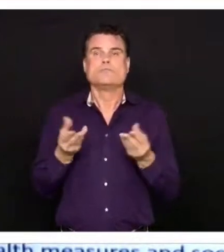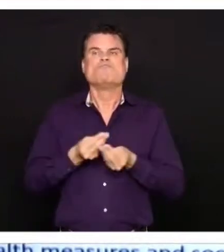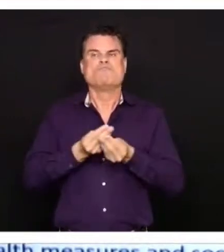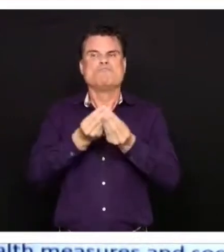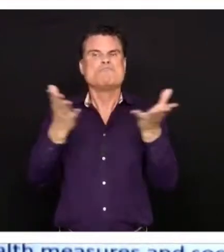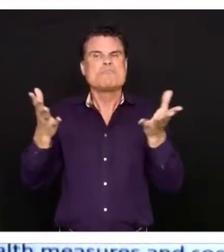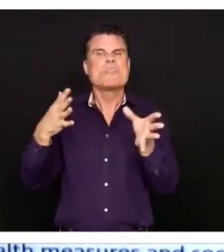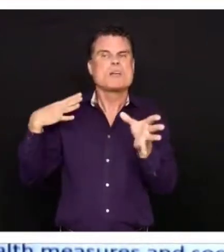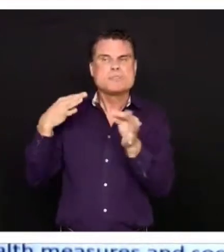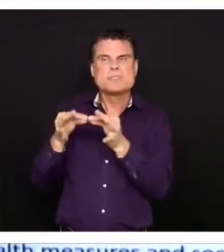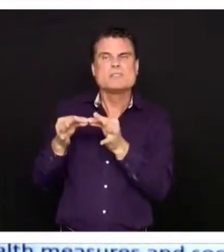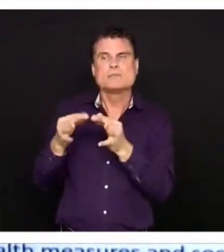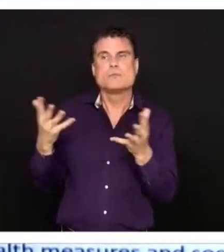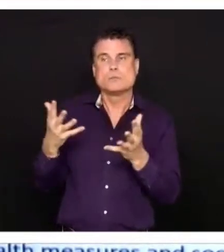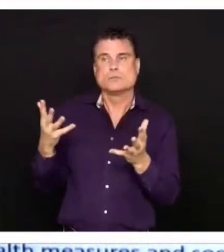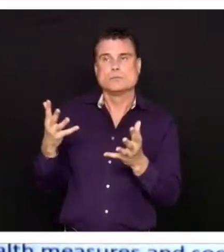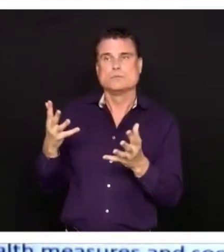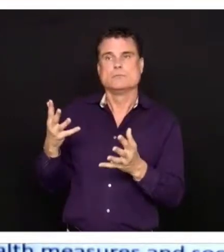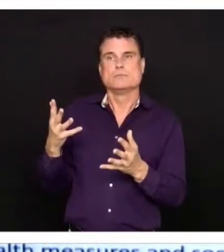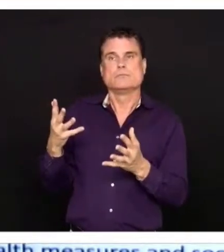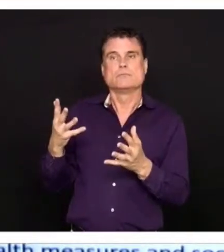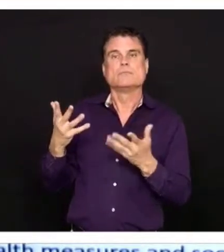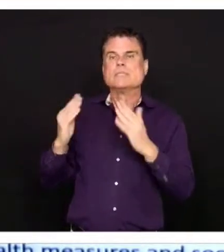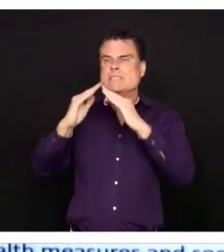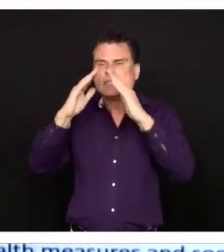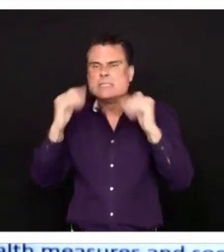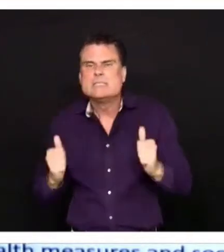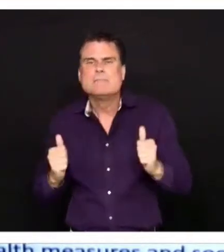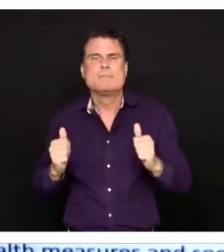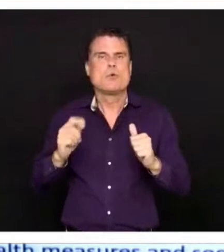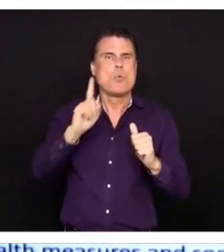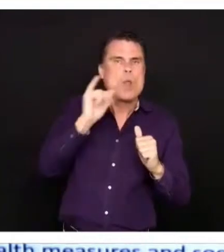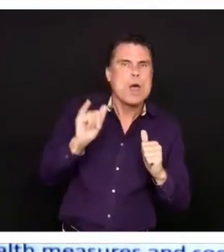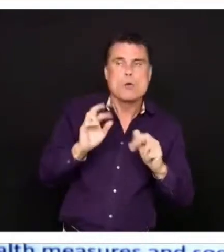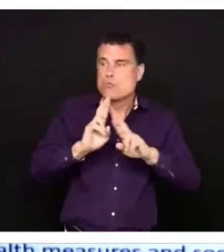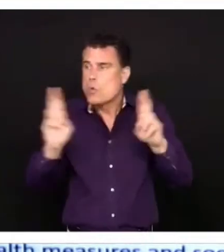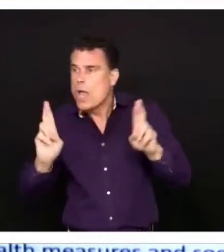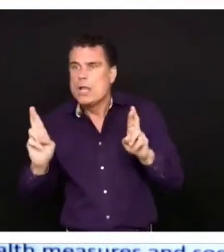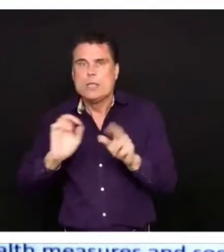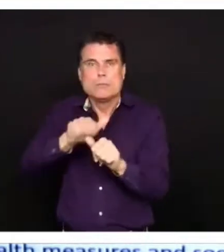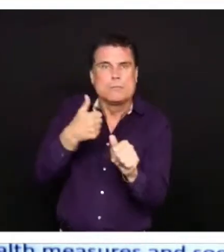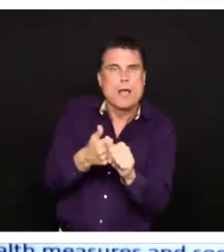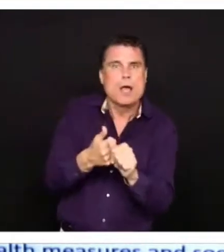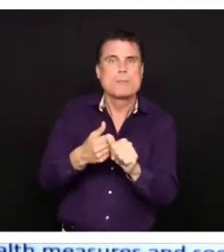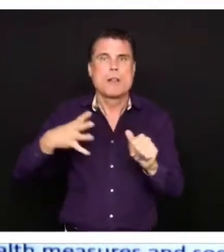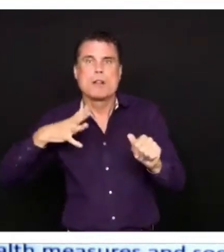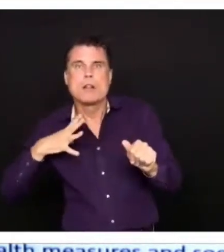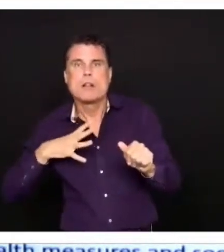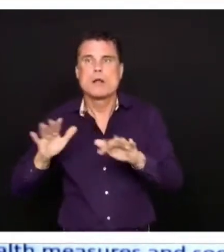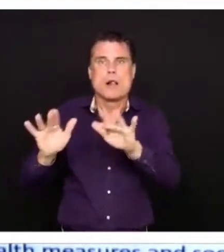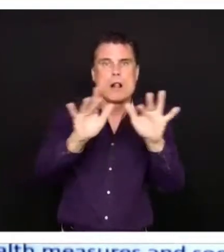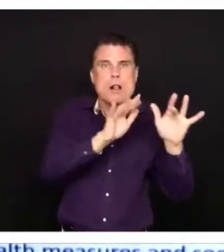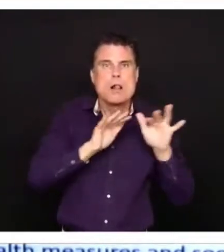of course, to identify the considerations involving next steps. And with that, I'd like to introduce Dr.